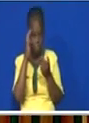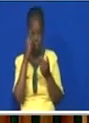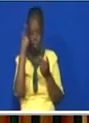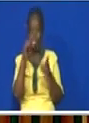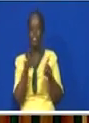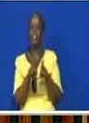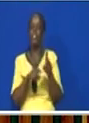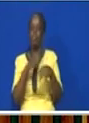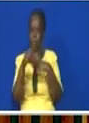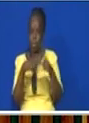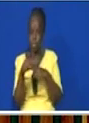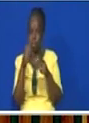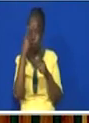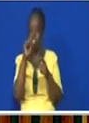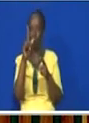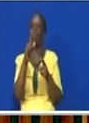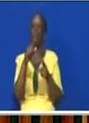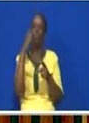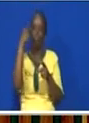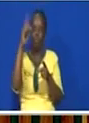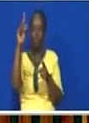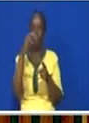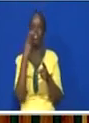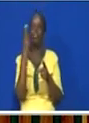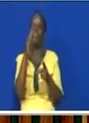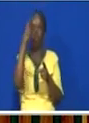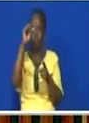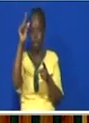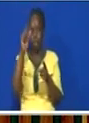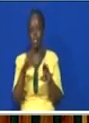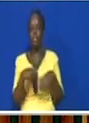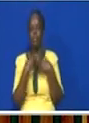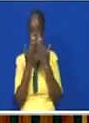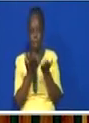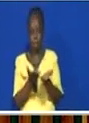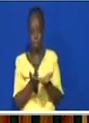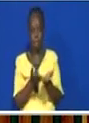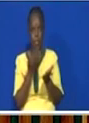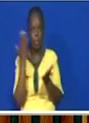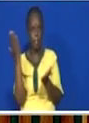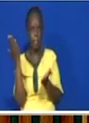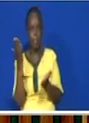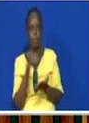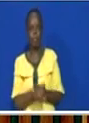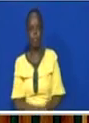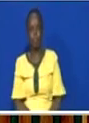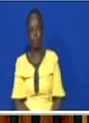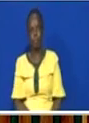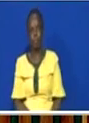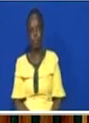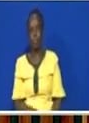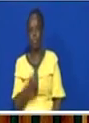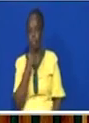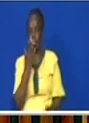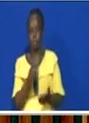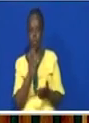that process in order for you to score the 2 marks that have been awarded in the question. So now